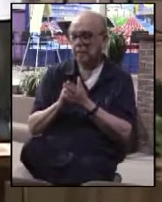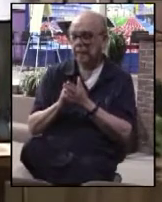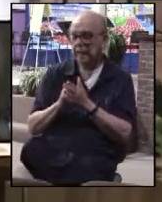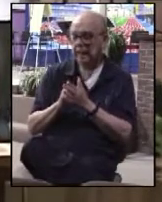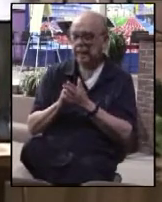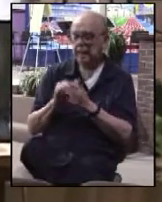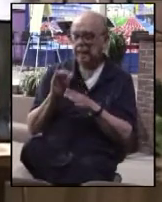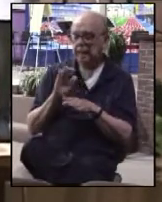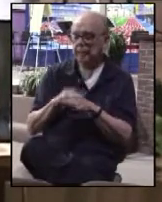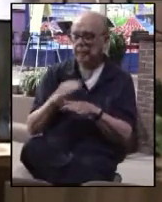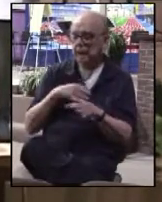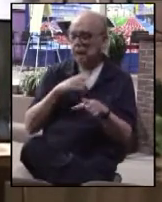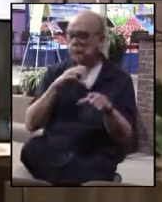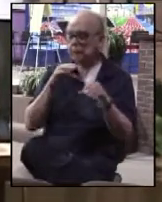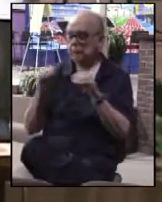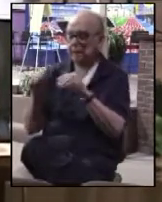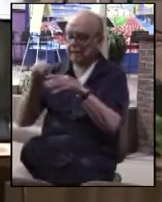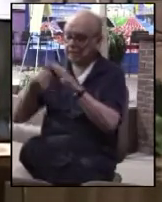put into it